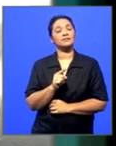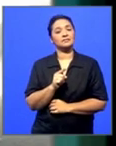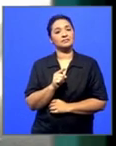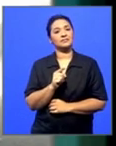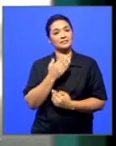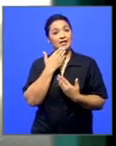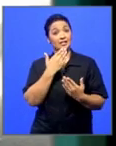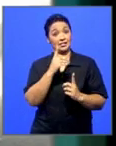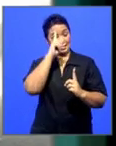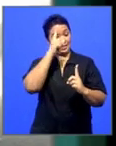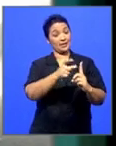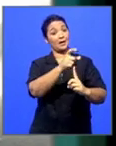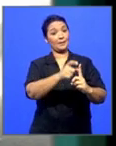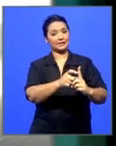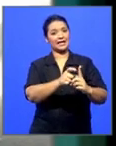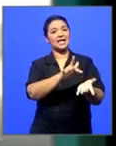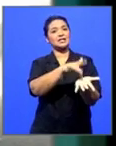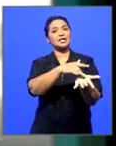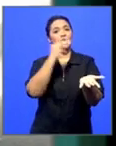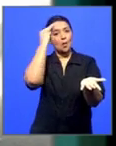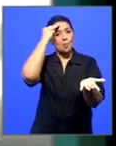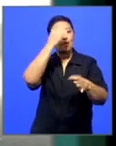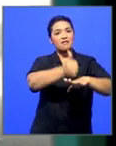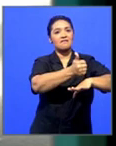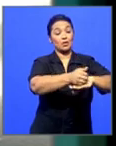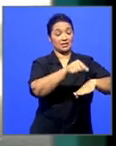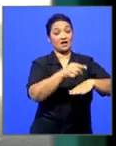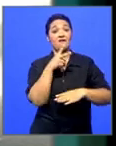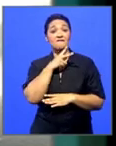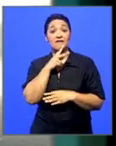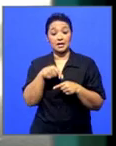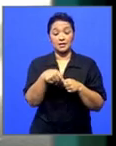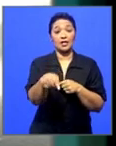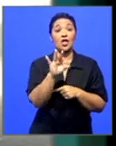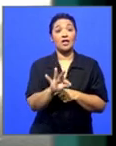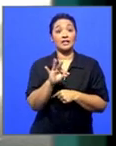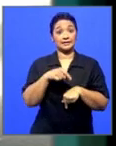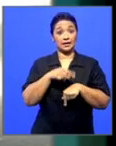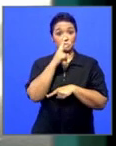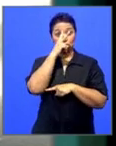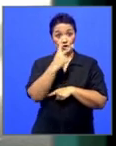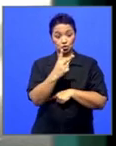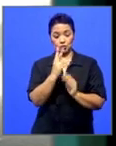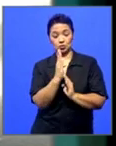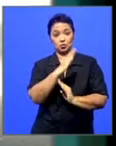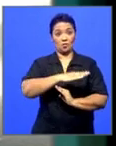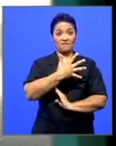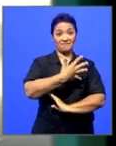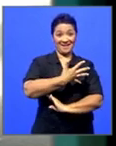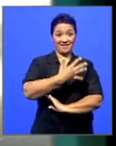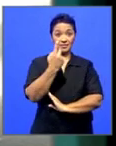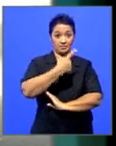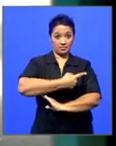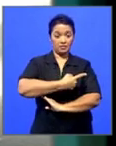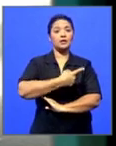the Nelson Mandela Center for Memory, this Friday the 13th from 2 o'clock up to 5 o'clock,